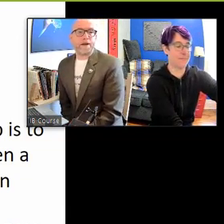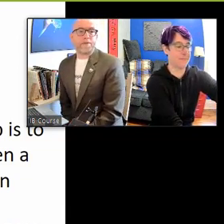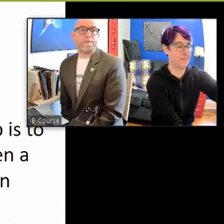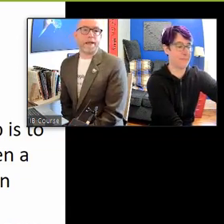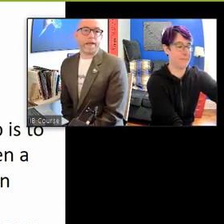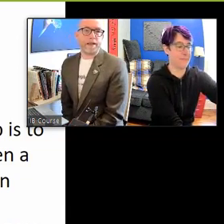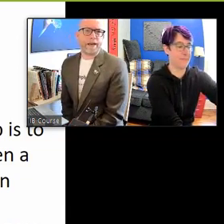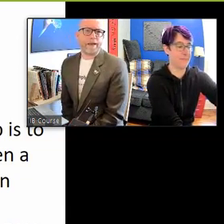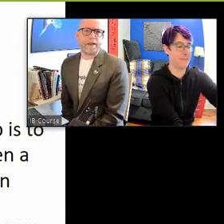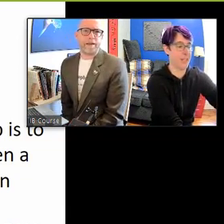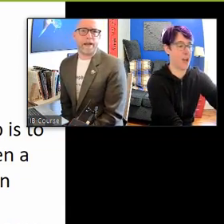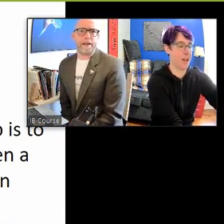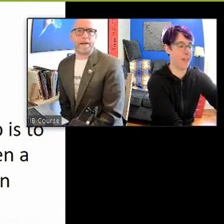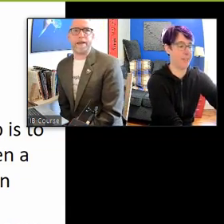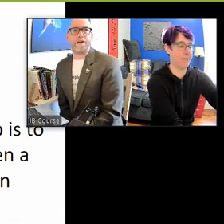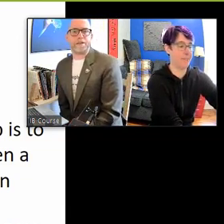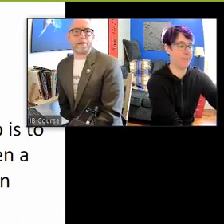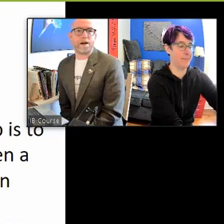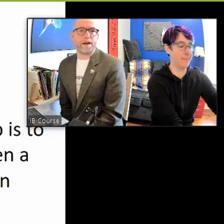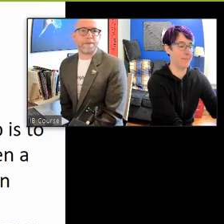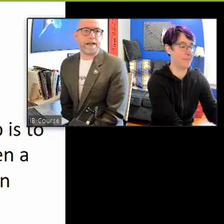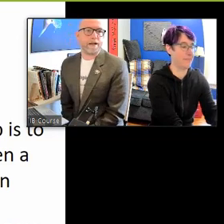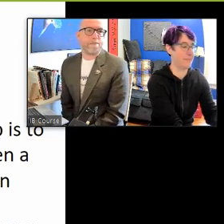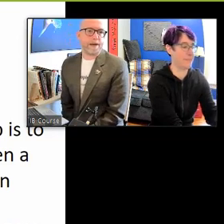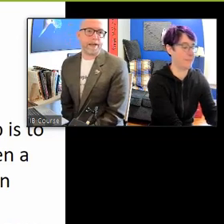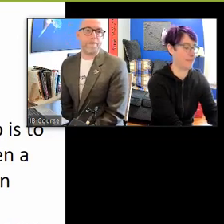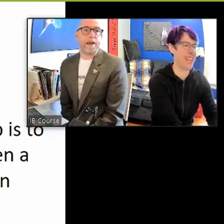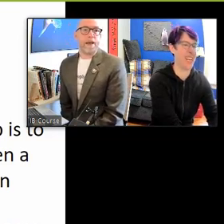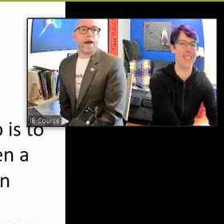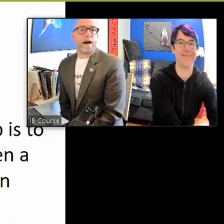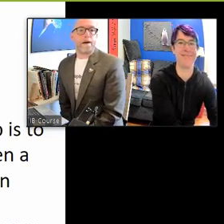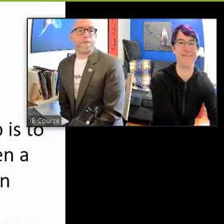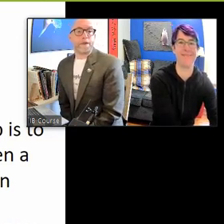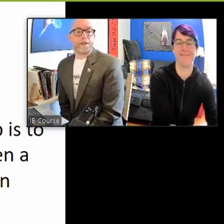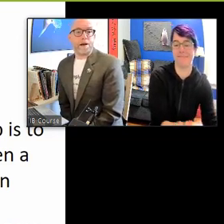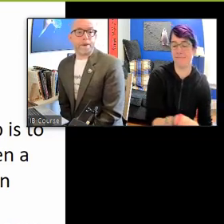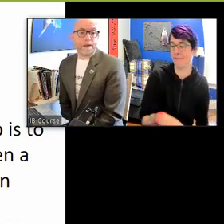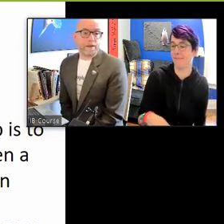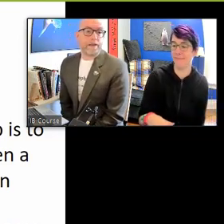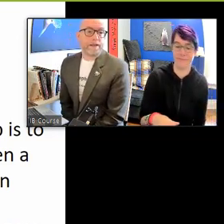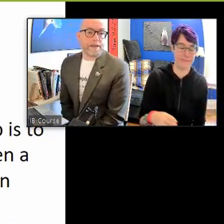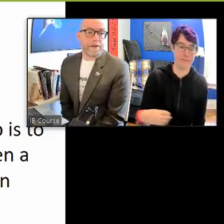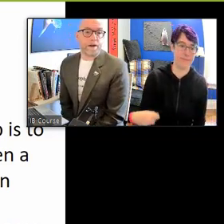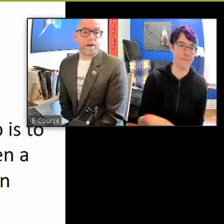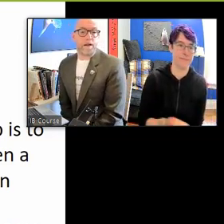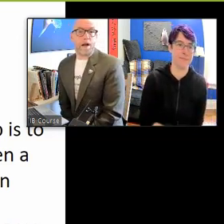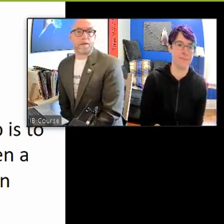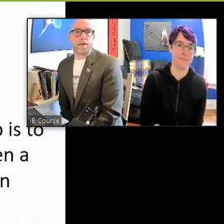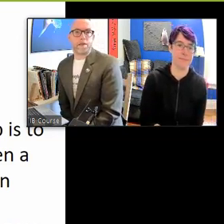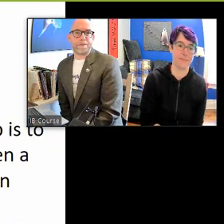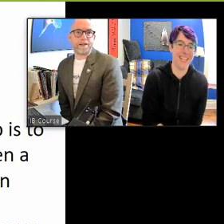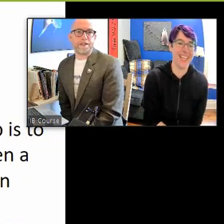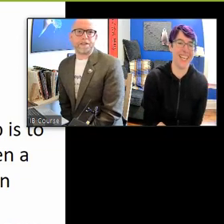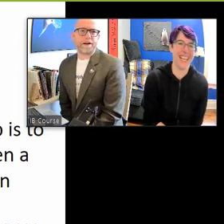has found money, like internet startup tech money, for this company. The link's down there called